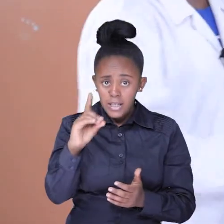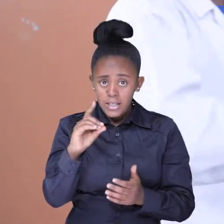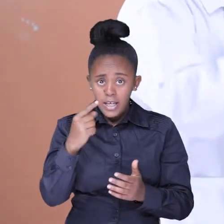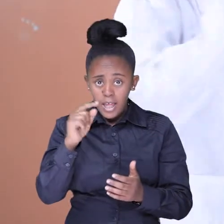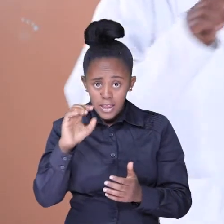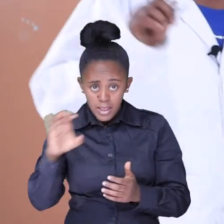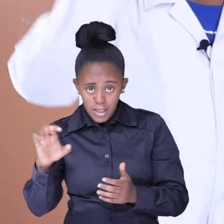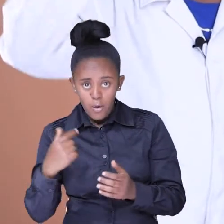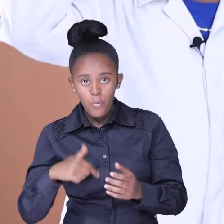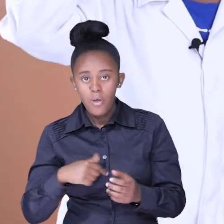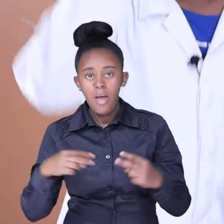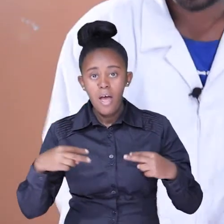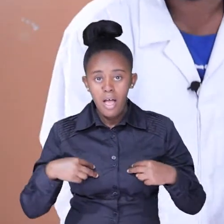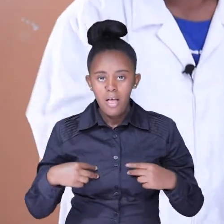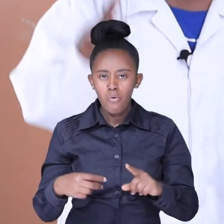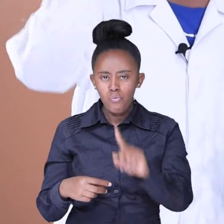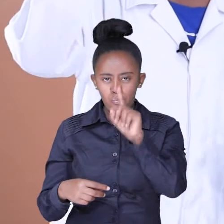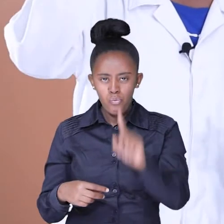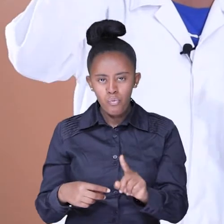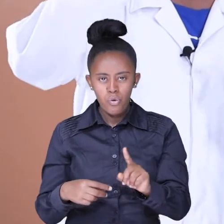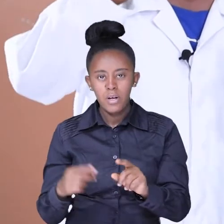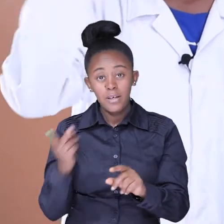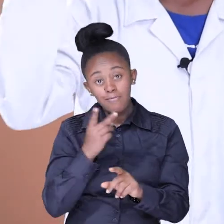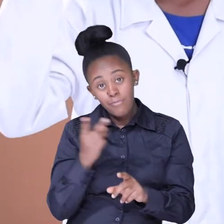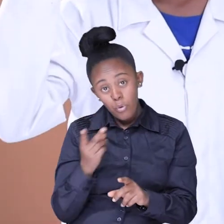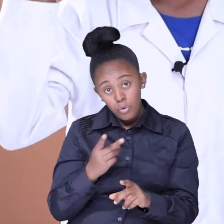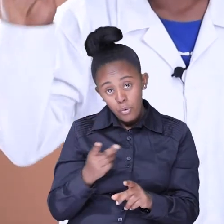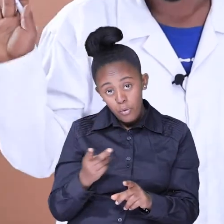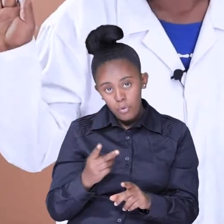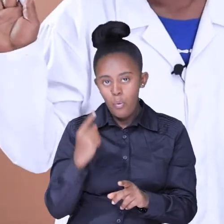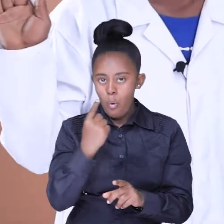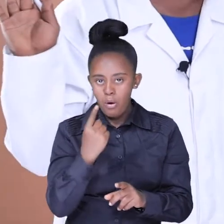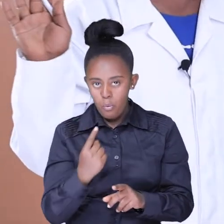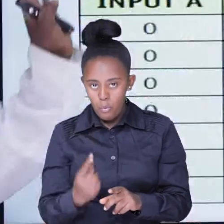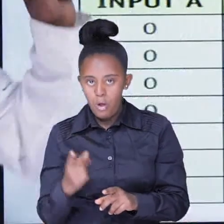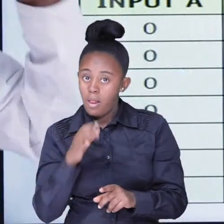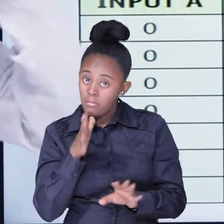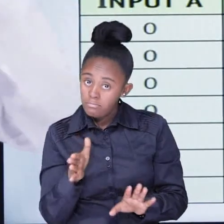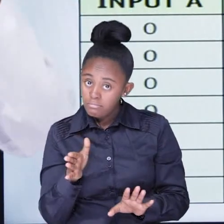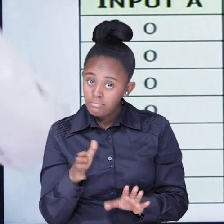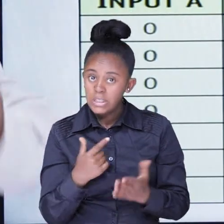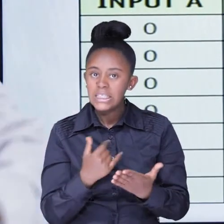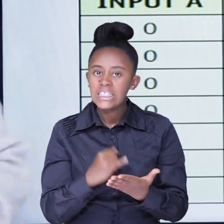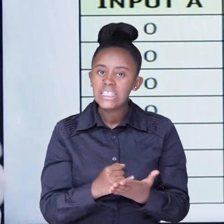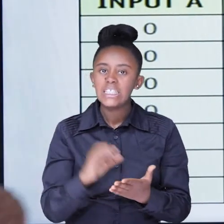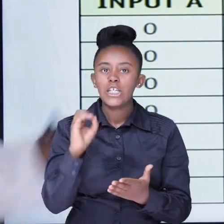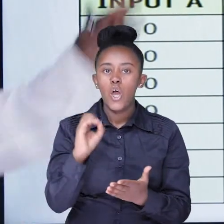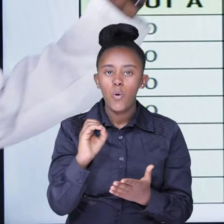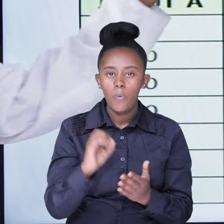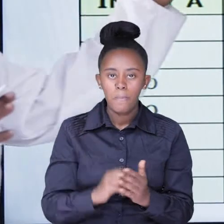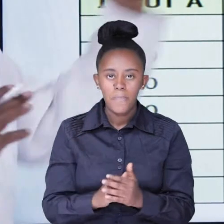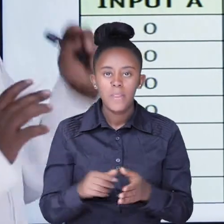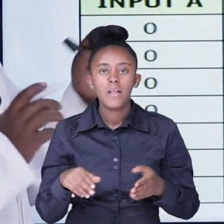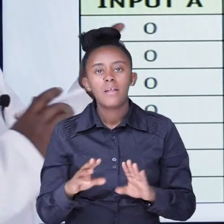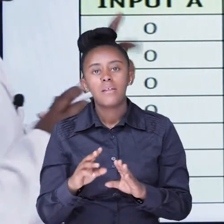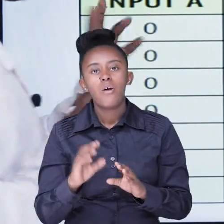gate, we have 1 if both of them is 1, unless it is 0. Let